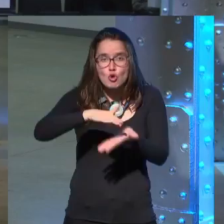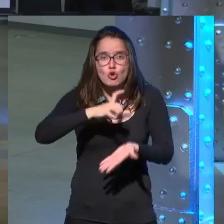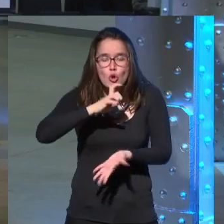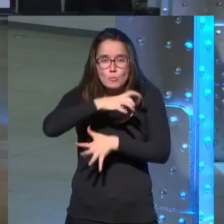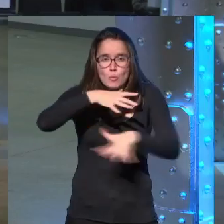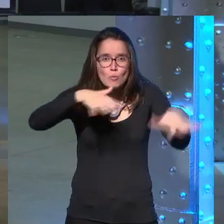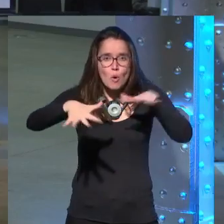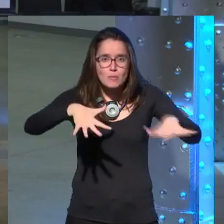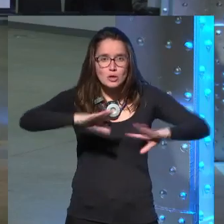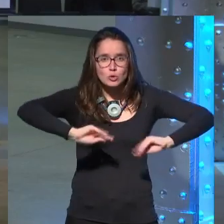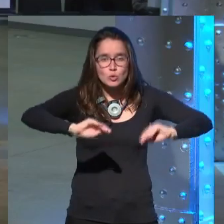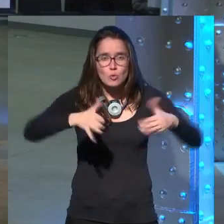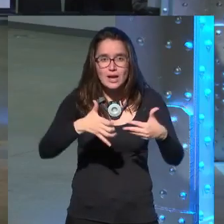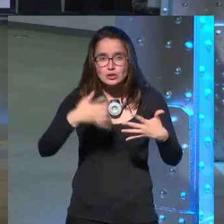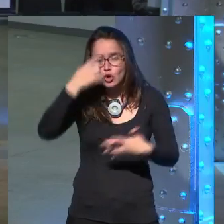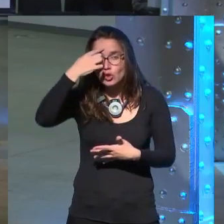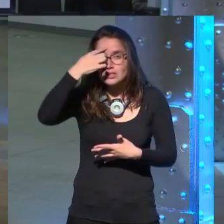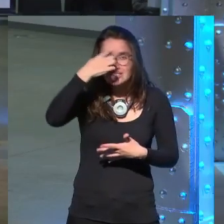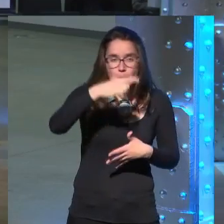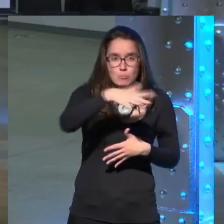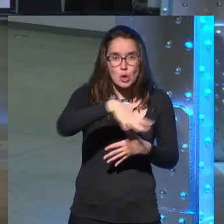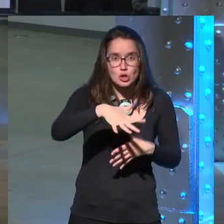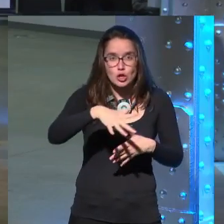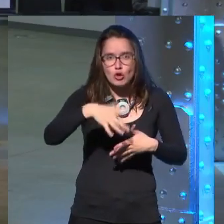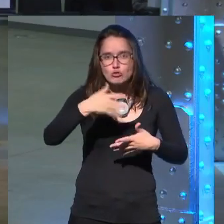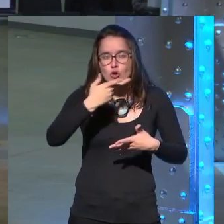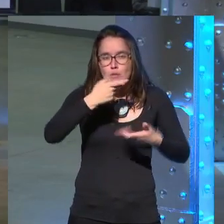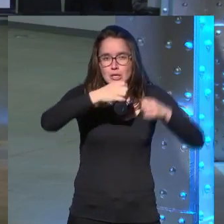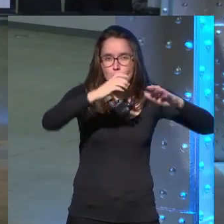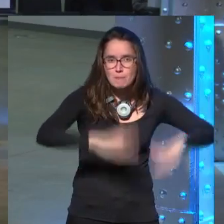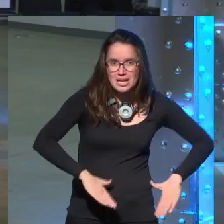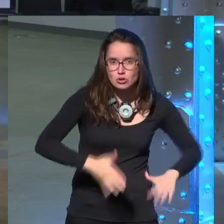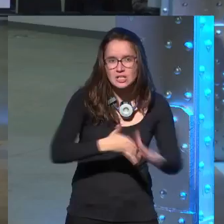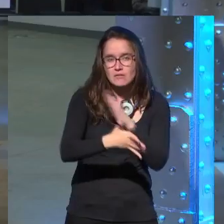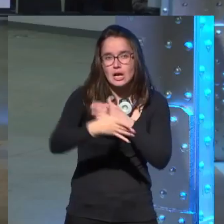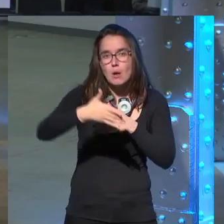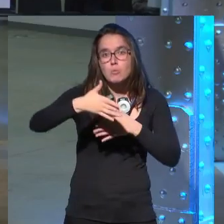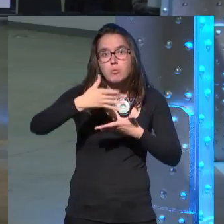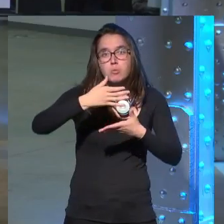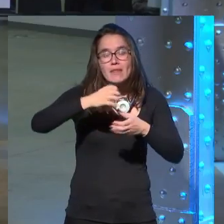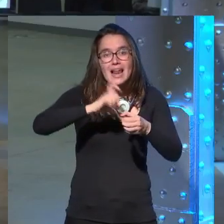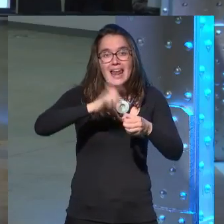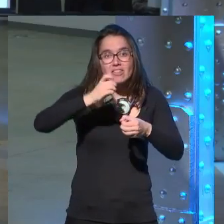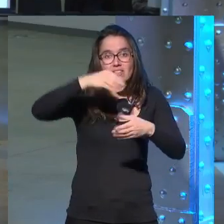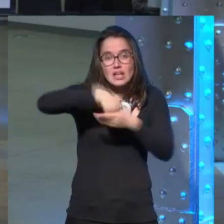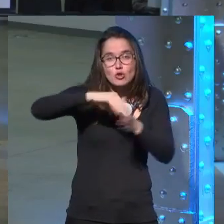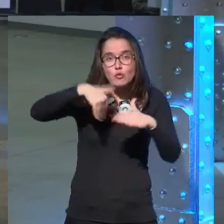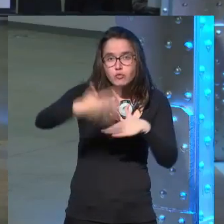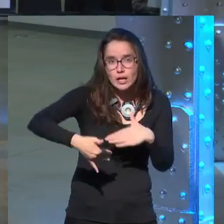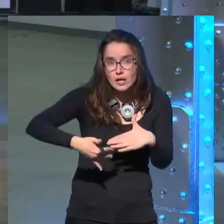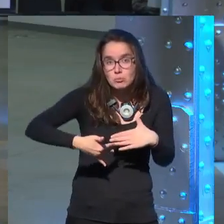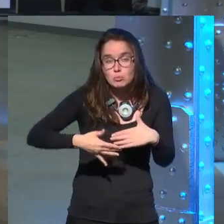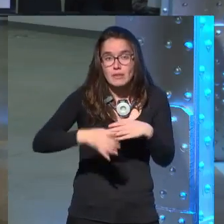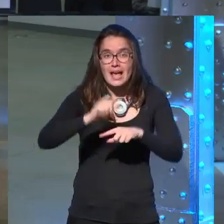which means I know less about their position, which means the position can be outside the pot, and I get radiation. Now,